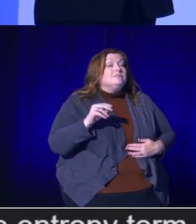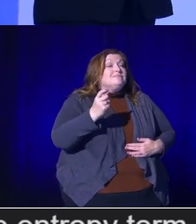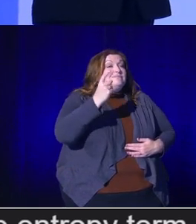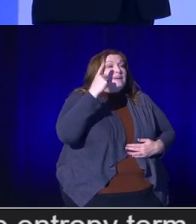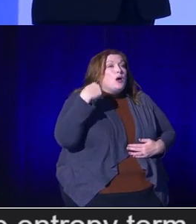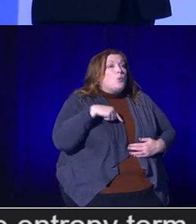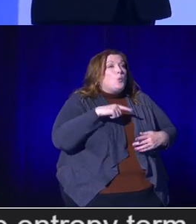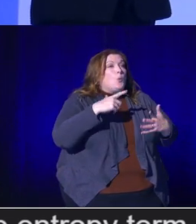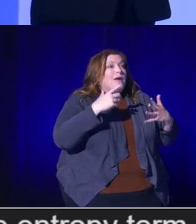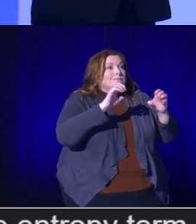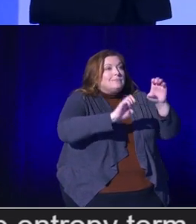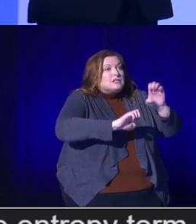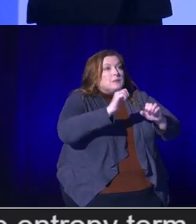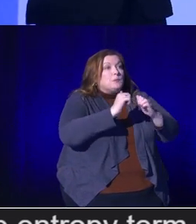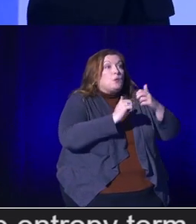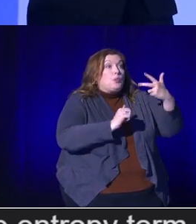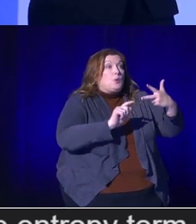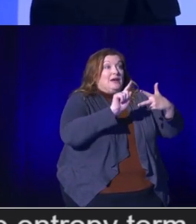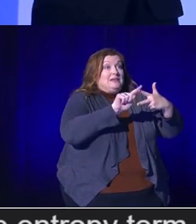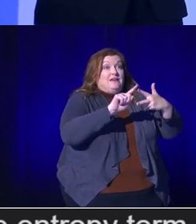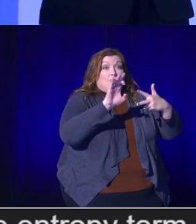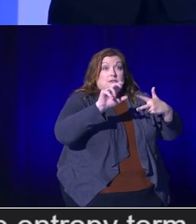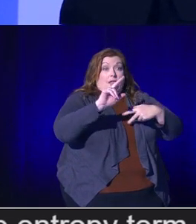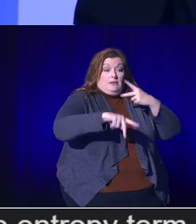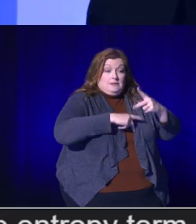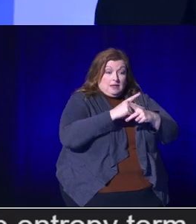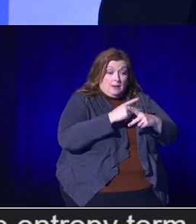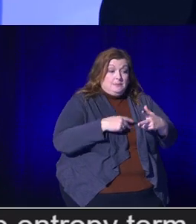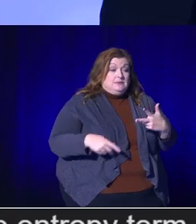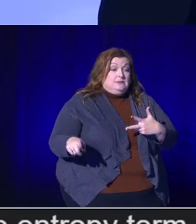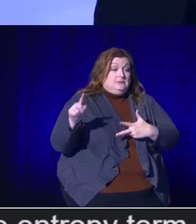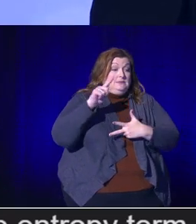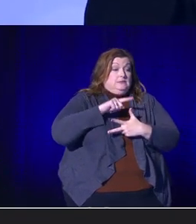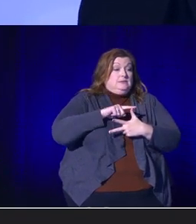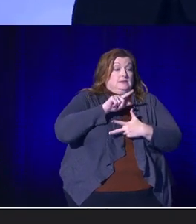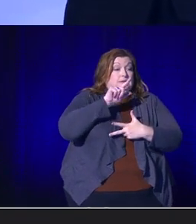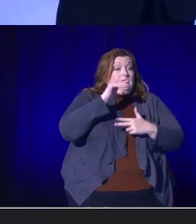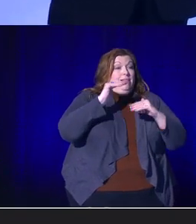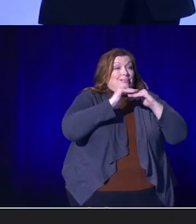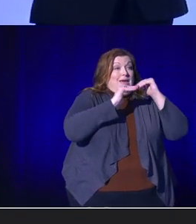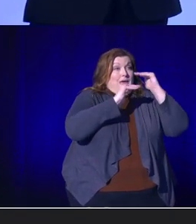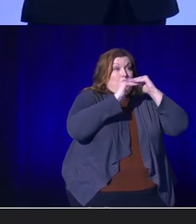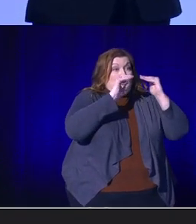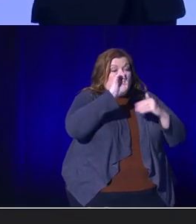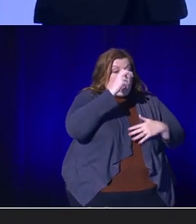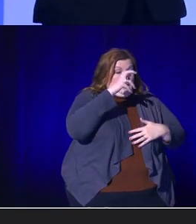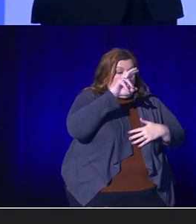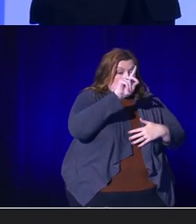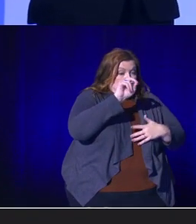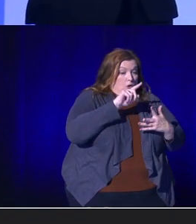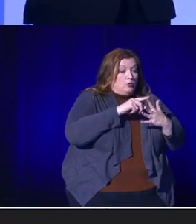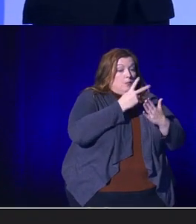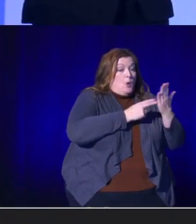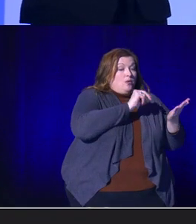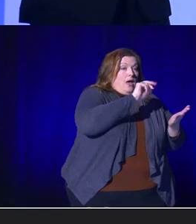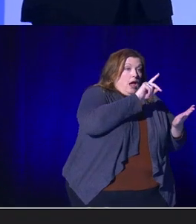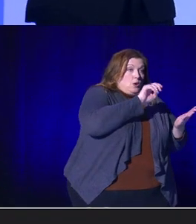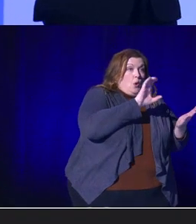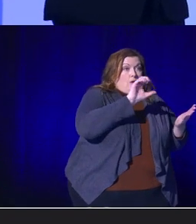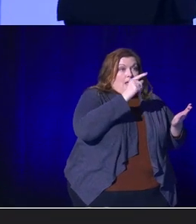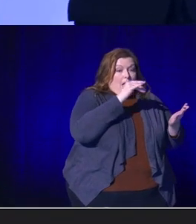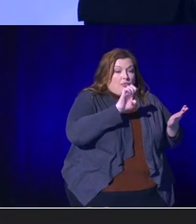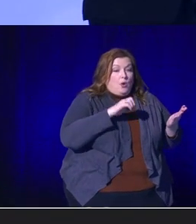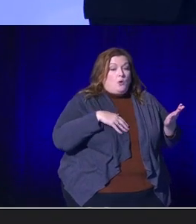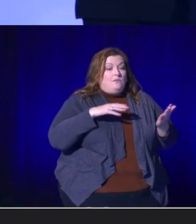layered electrodes on both anode and cathode, and then half cells where we have a layered electrode and a lithium electrode.